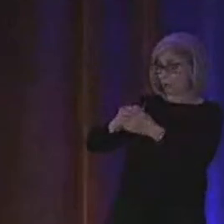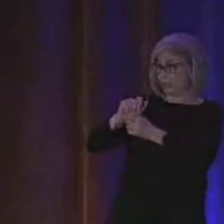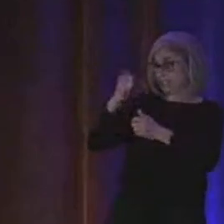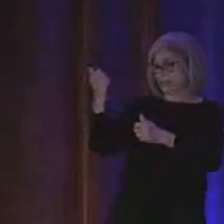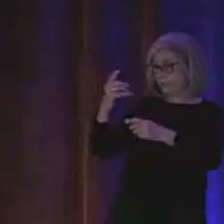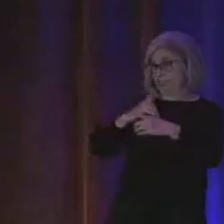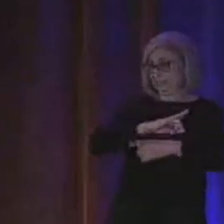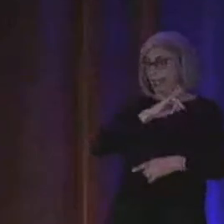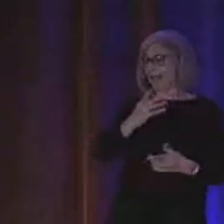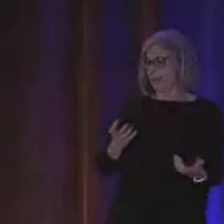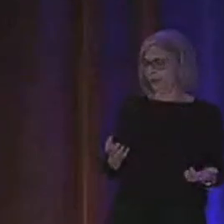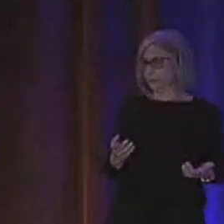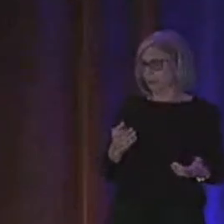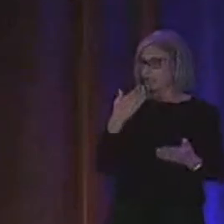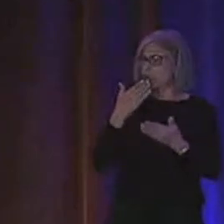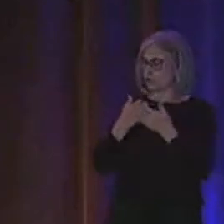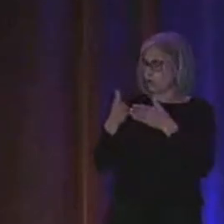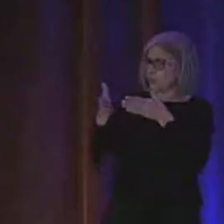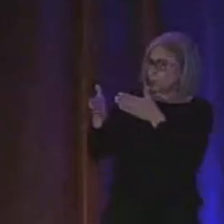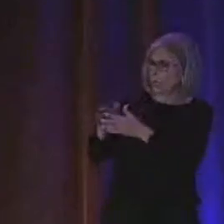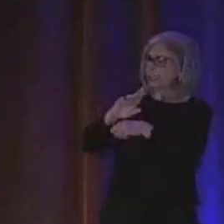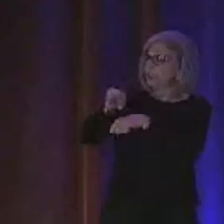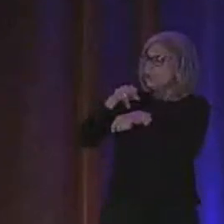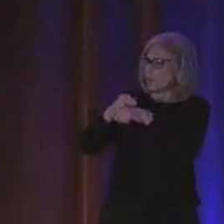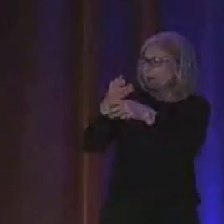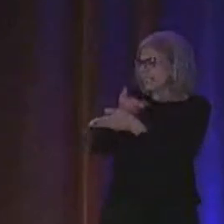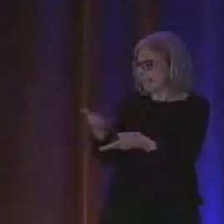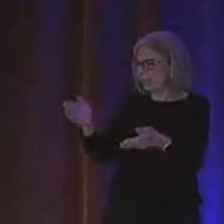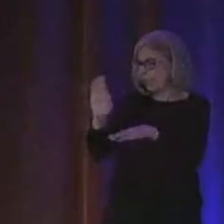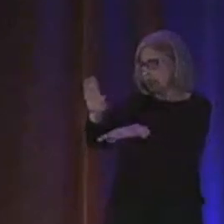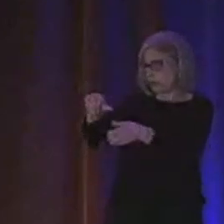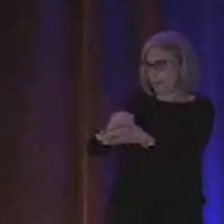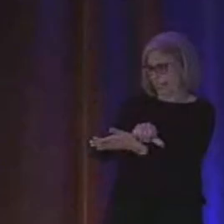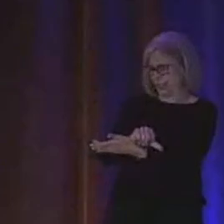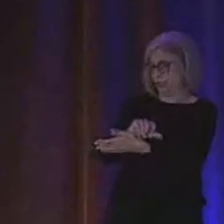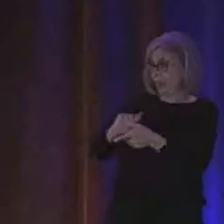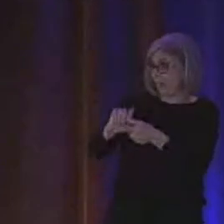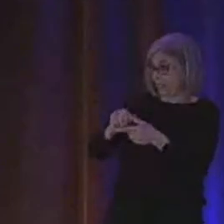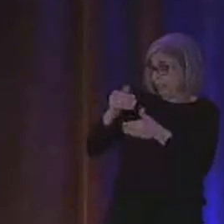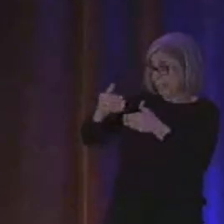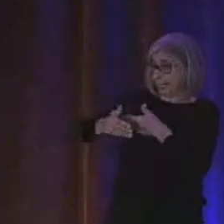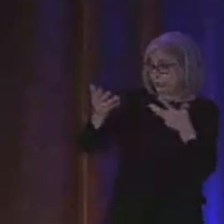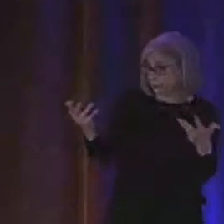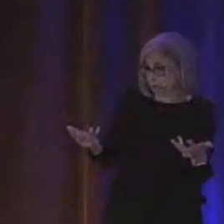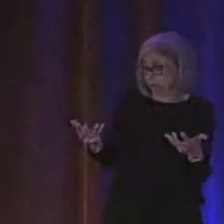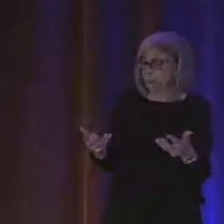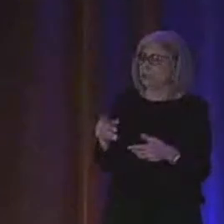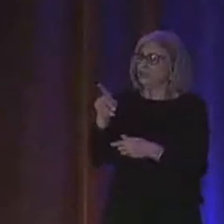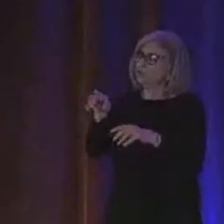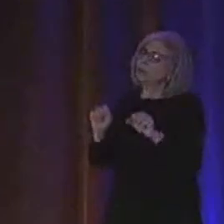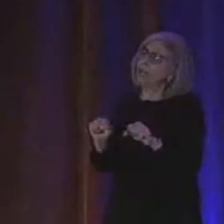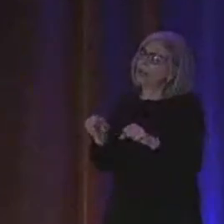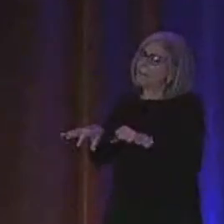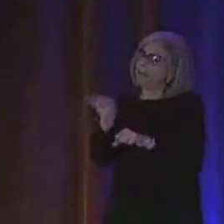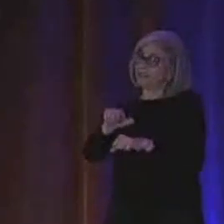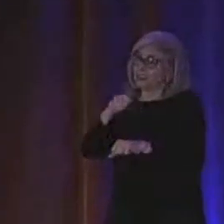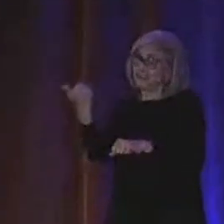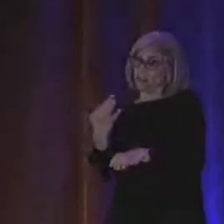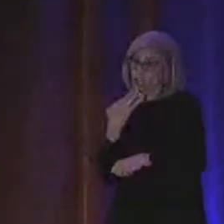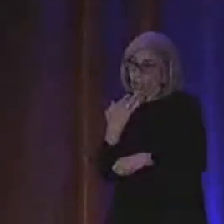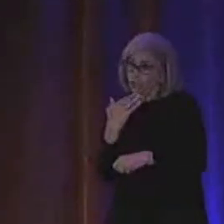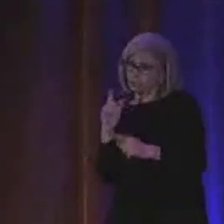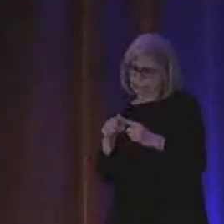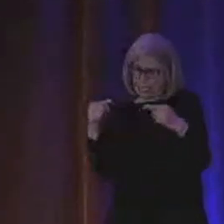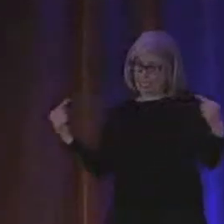So this is a good way to normalize everything on your page. And then you can pick another color that has a